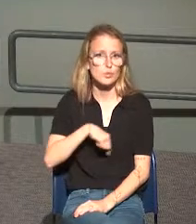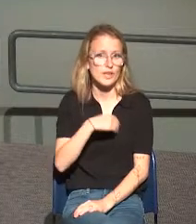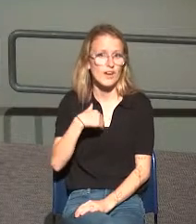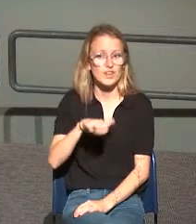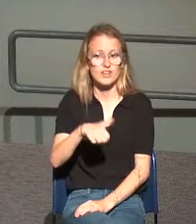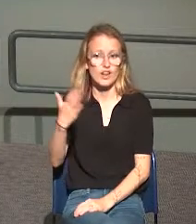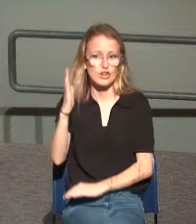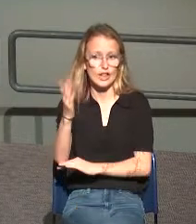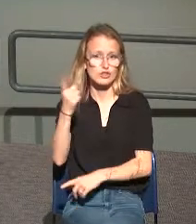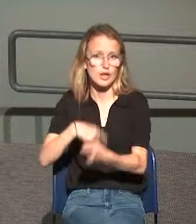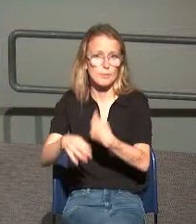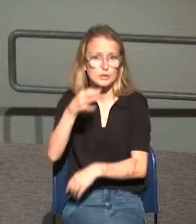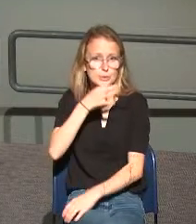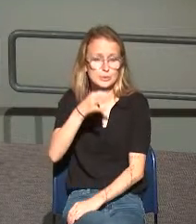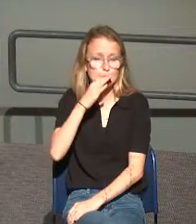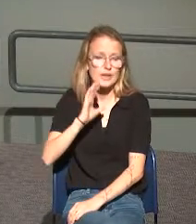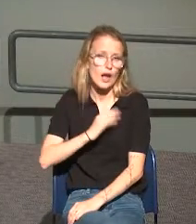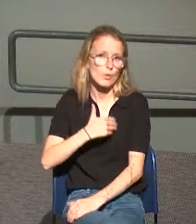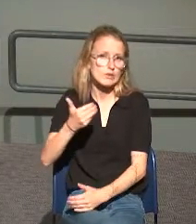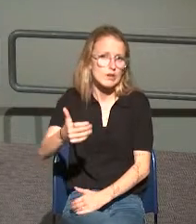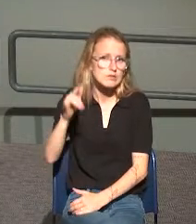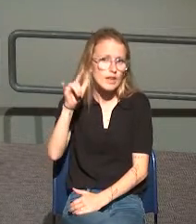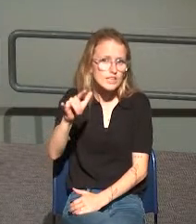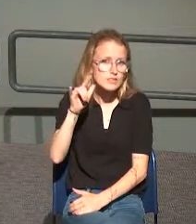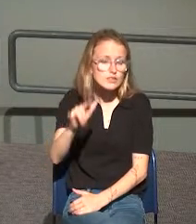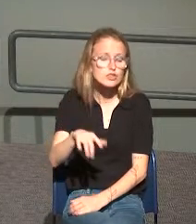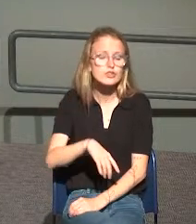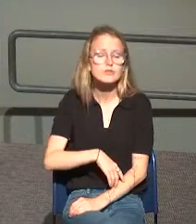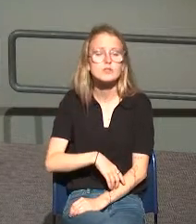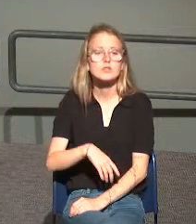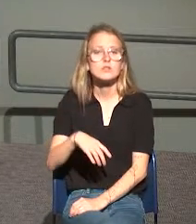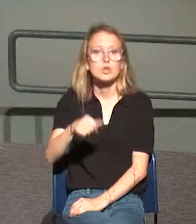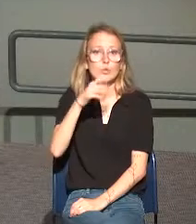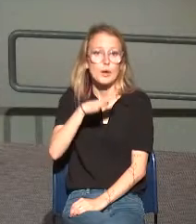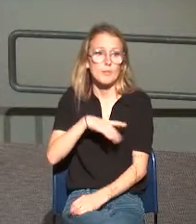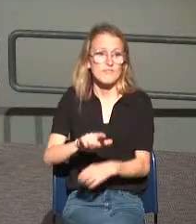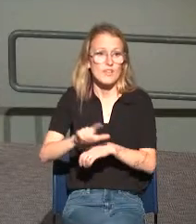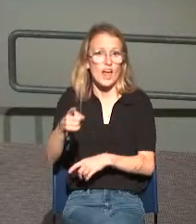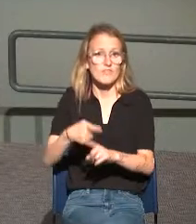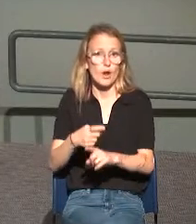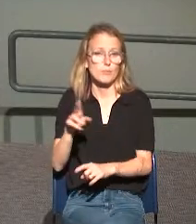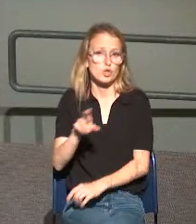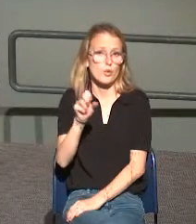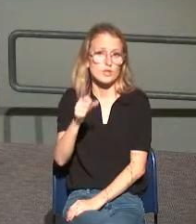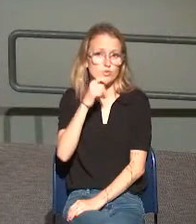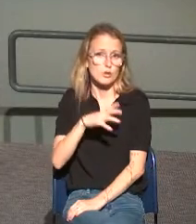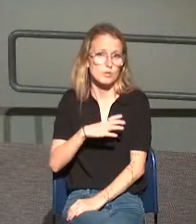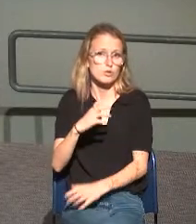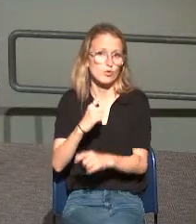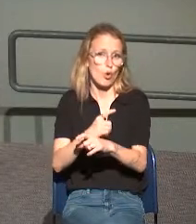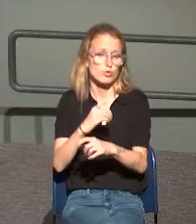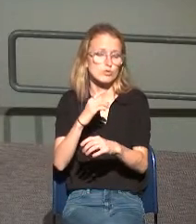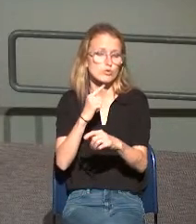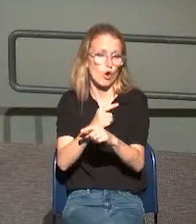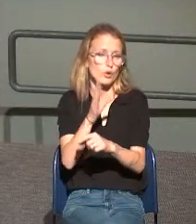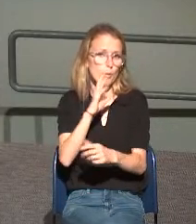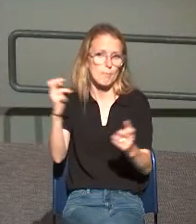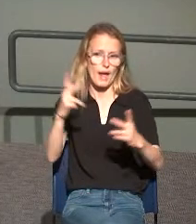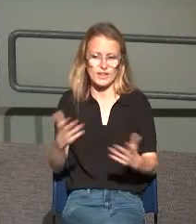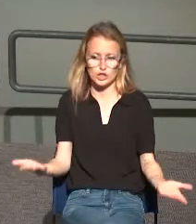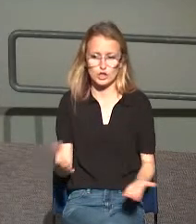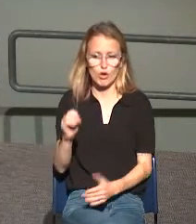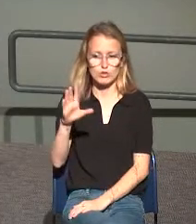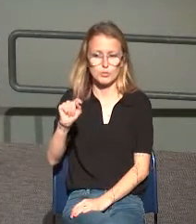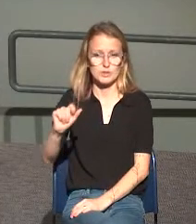up. Our next Aviation Adventure lecture, Women Take Flight, Stories from the U.S. Coast Guard, is going to be back here in this space on October